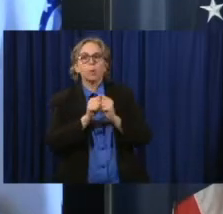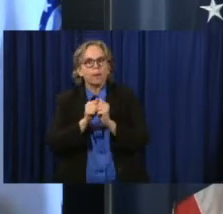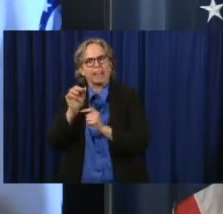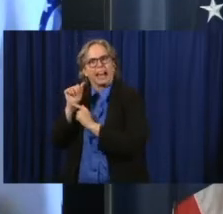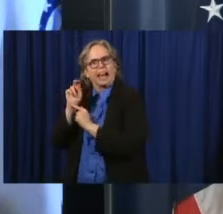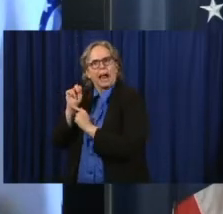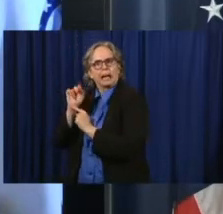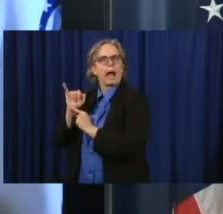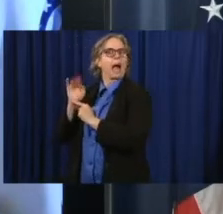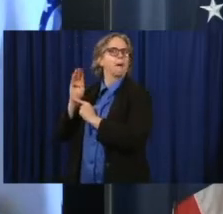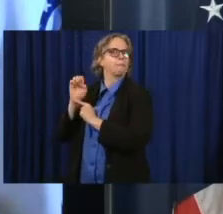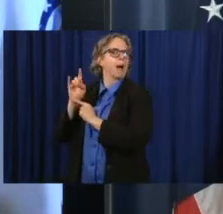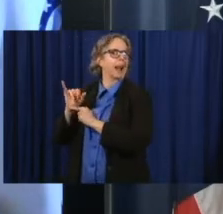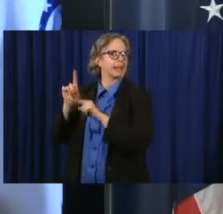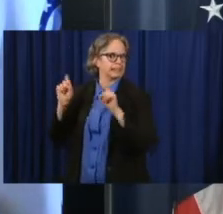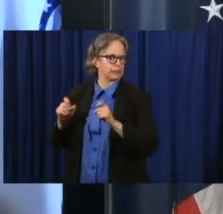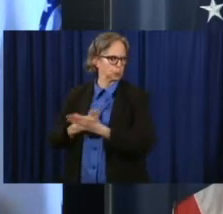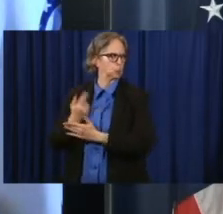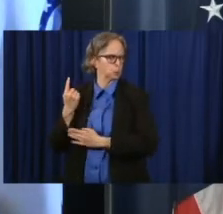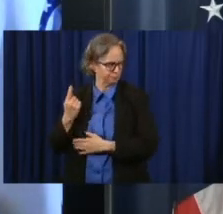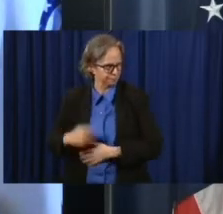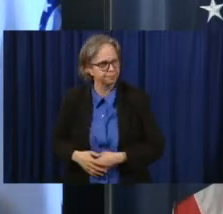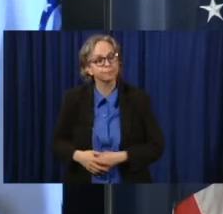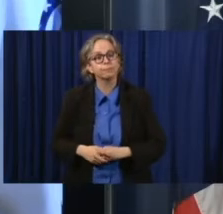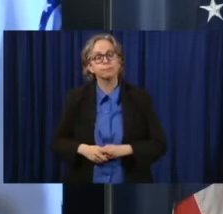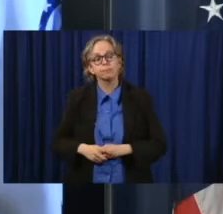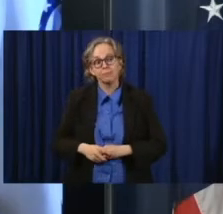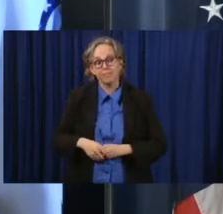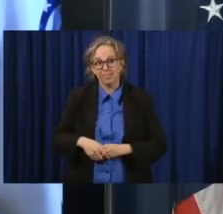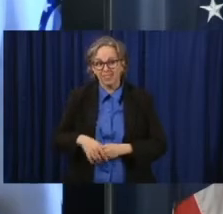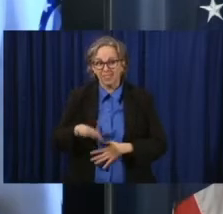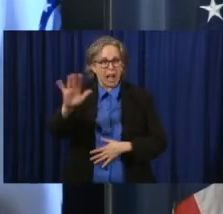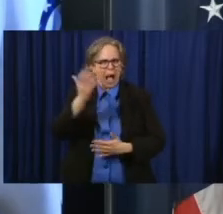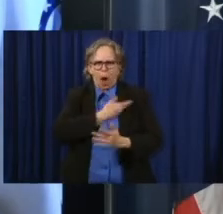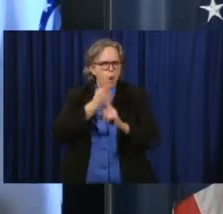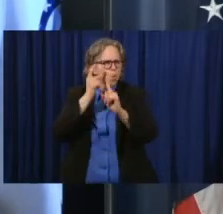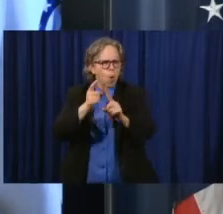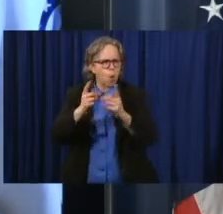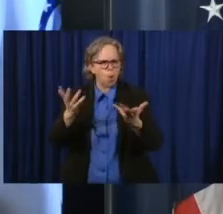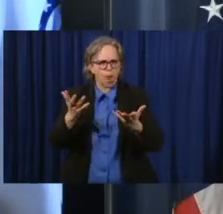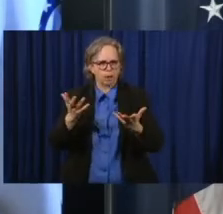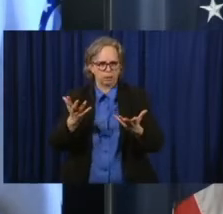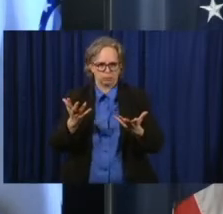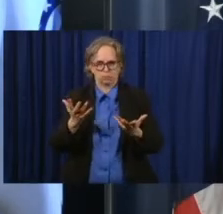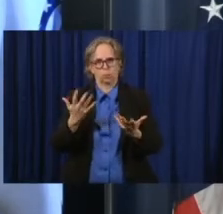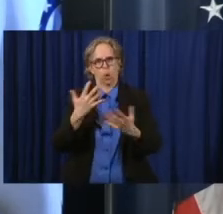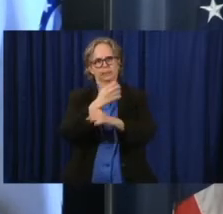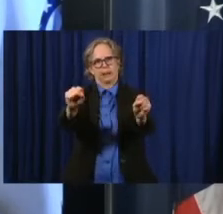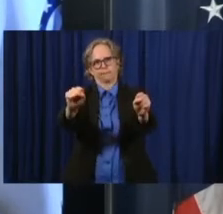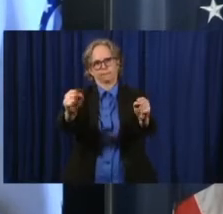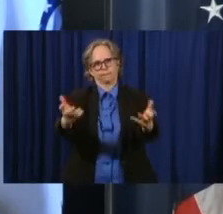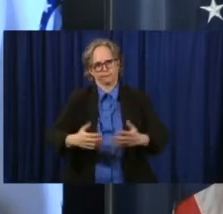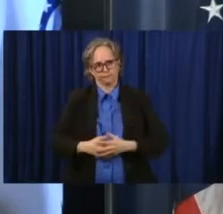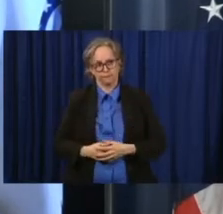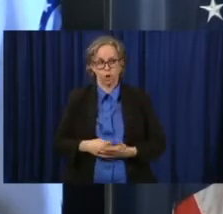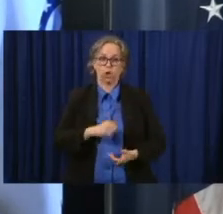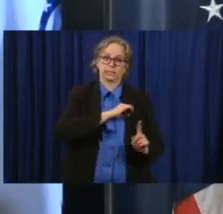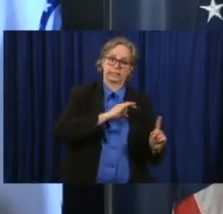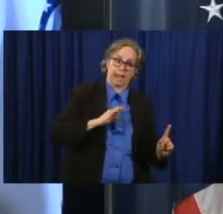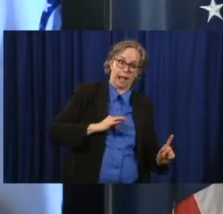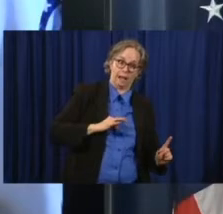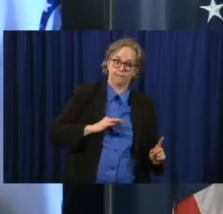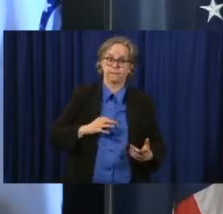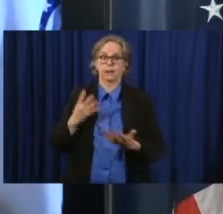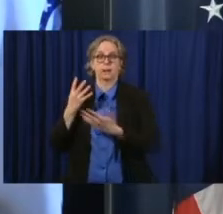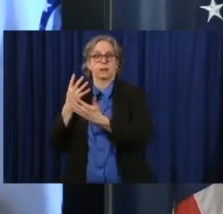helps us make sure that we can operate as safely as possible for our staff and for our inmates. Marion was our hotspot at